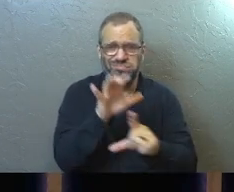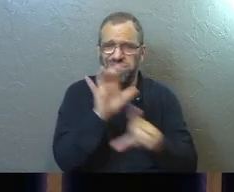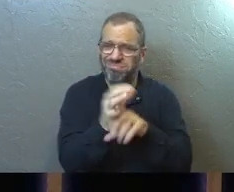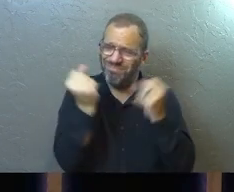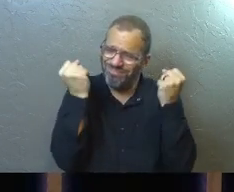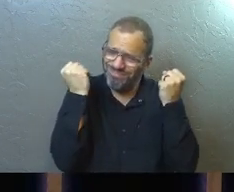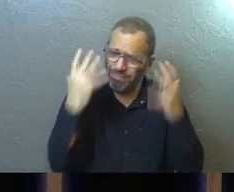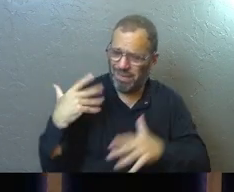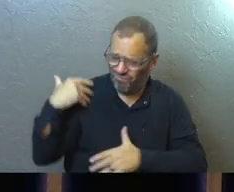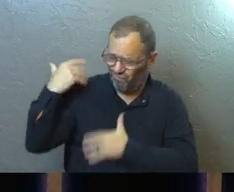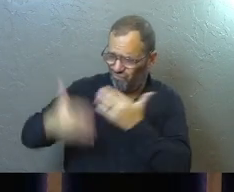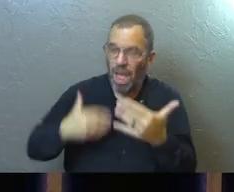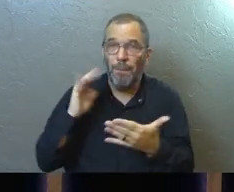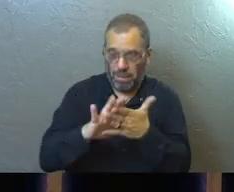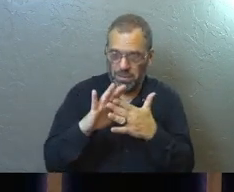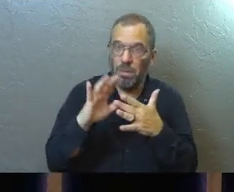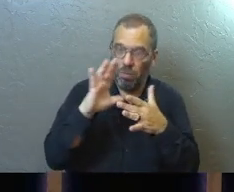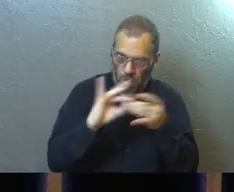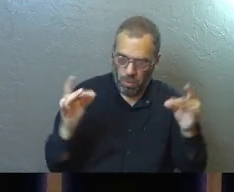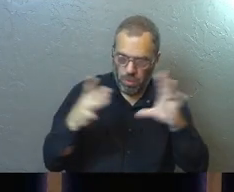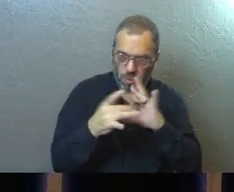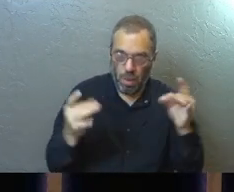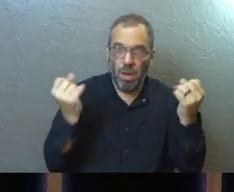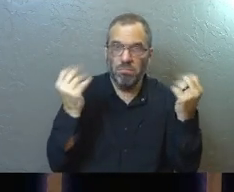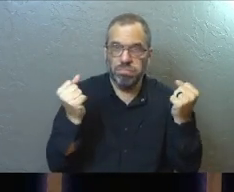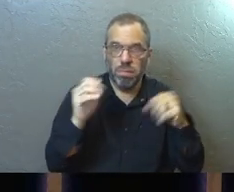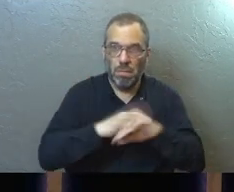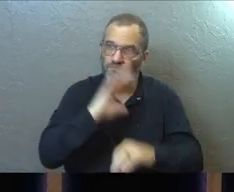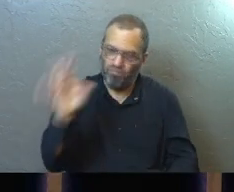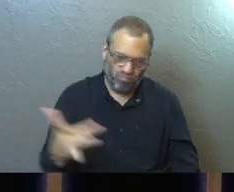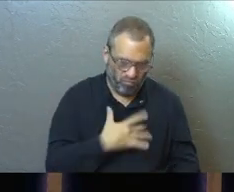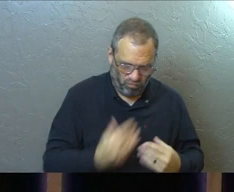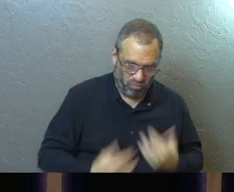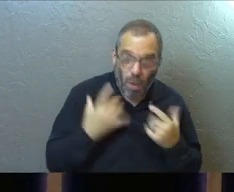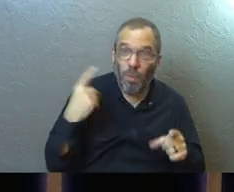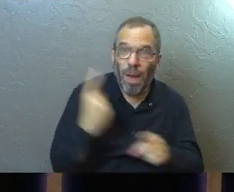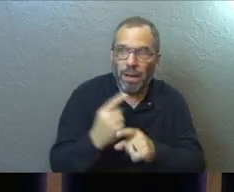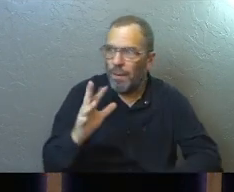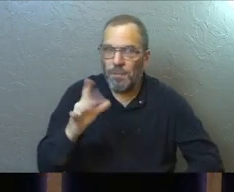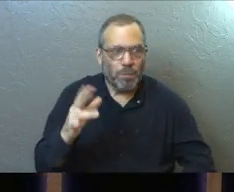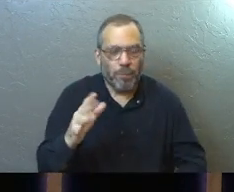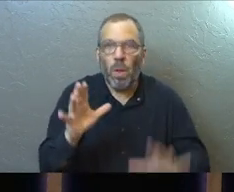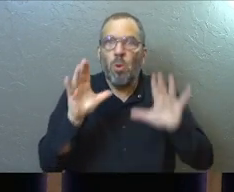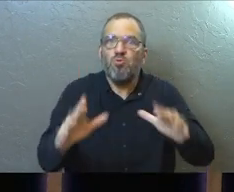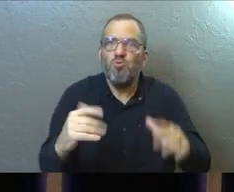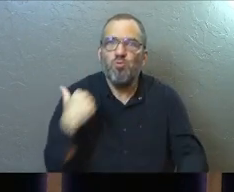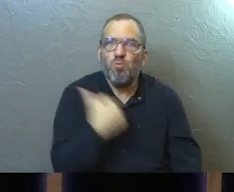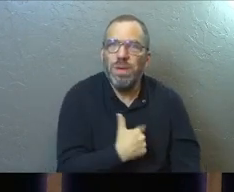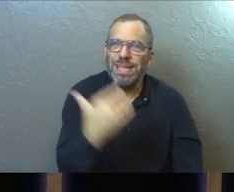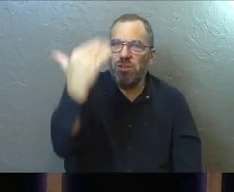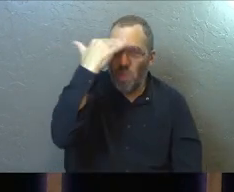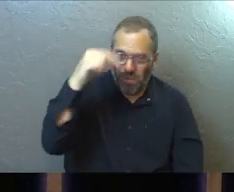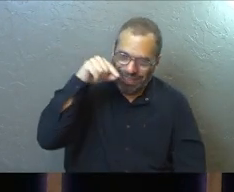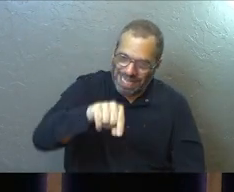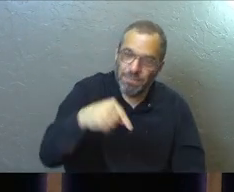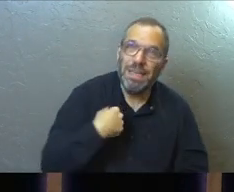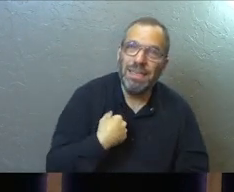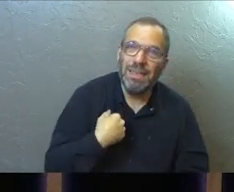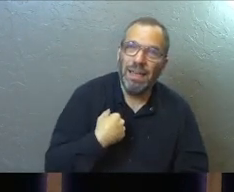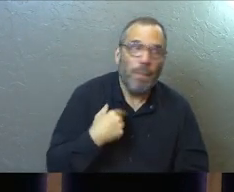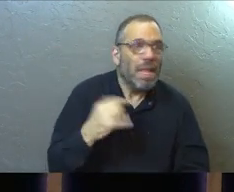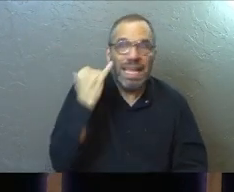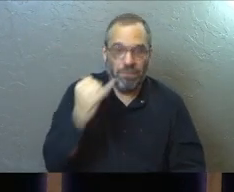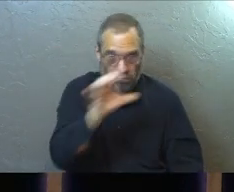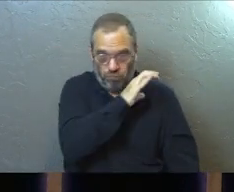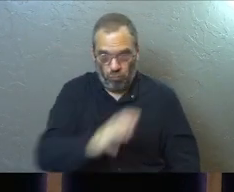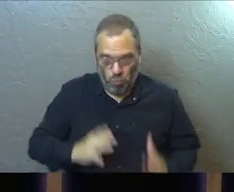for so many generations, because those words really ignite a fire in our soul, don't they? Like we know that's us. Like even